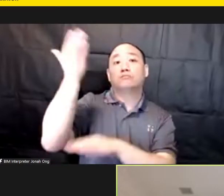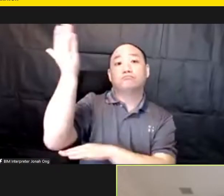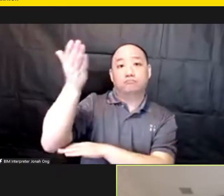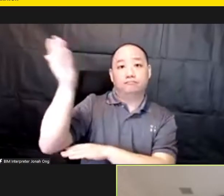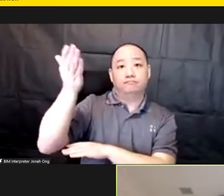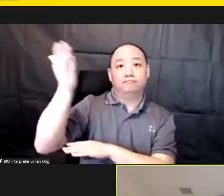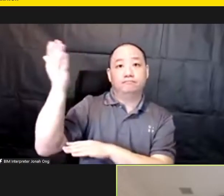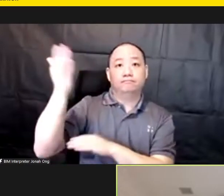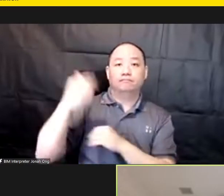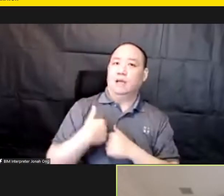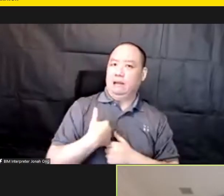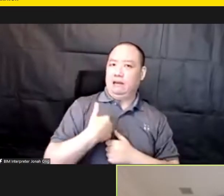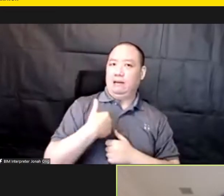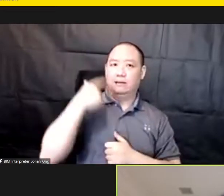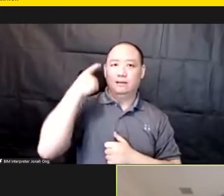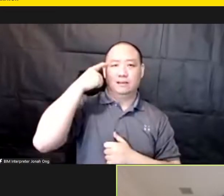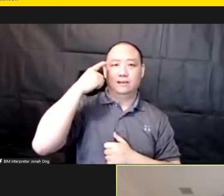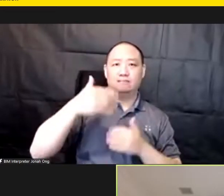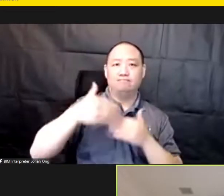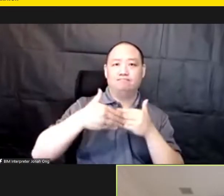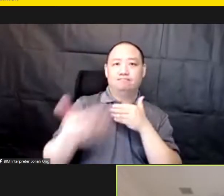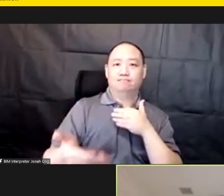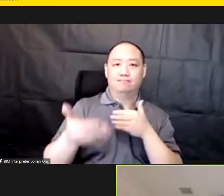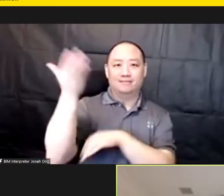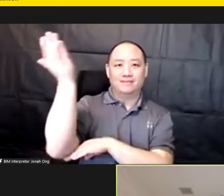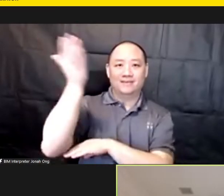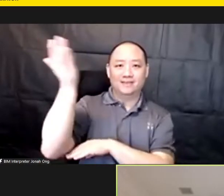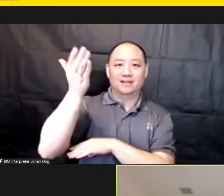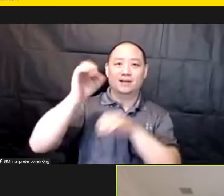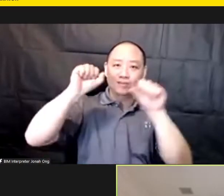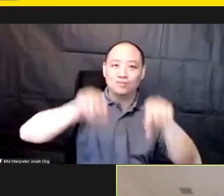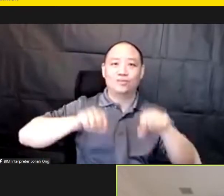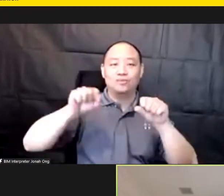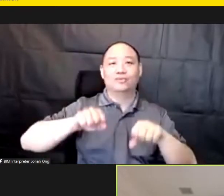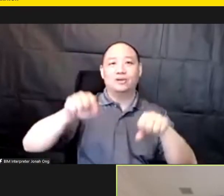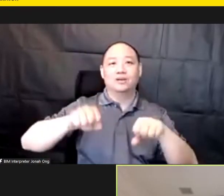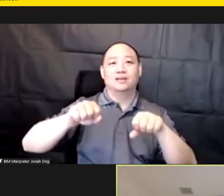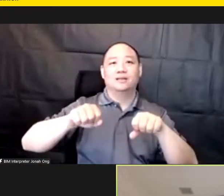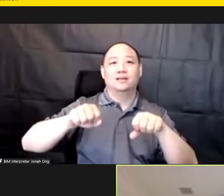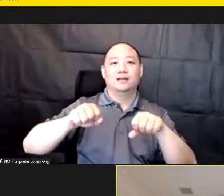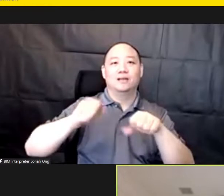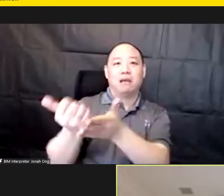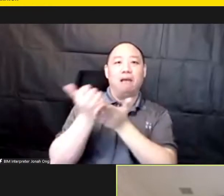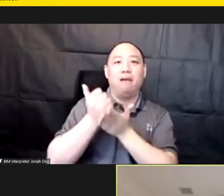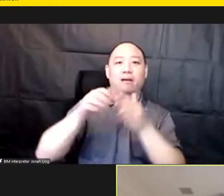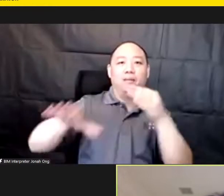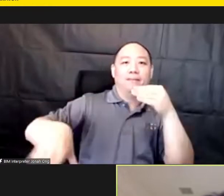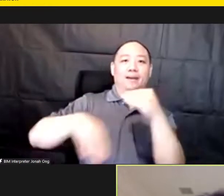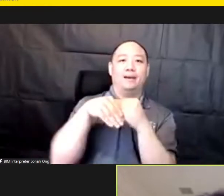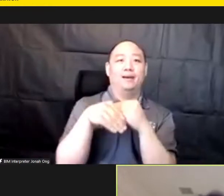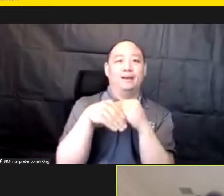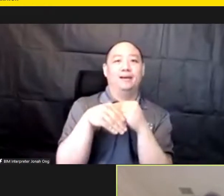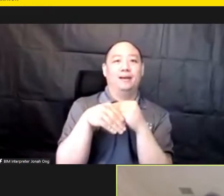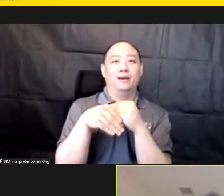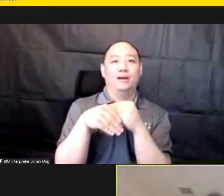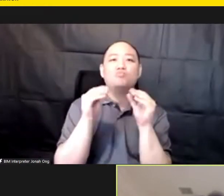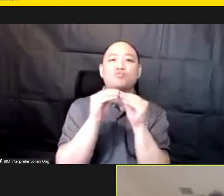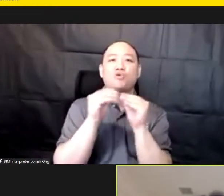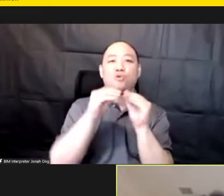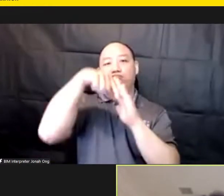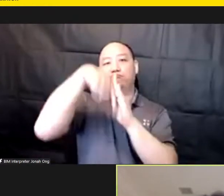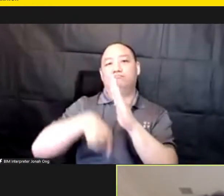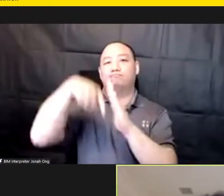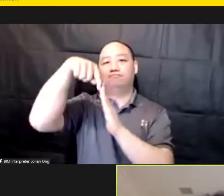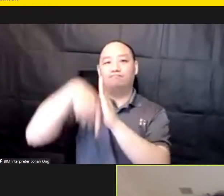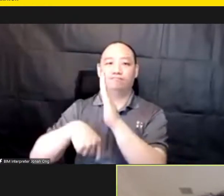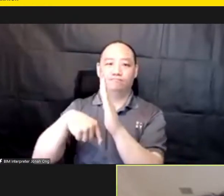that our next presenter could also like add more context, as well as probably a much richer perspective as